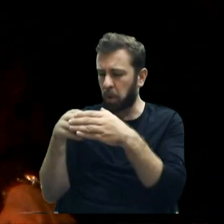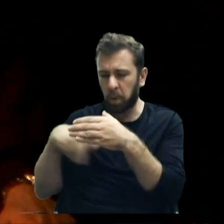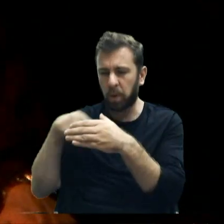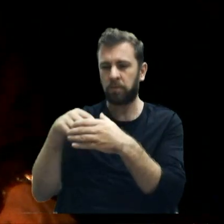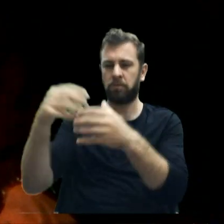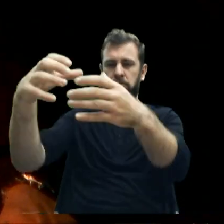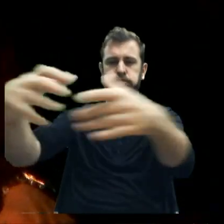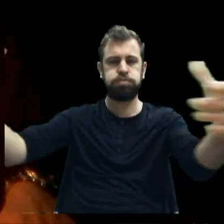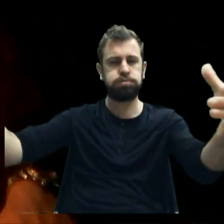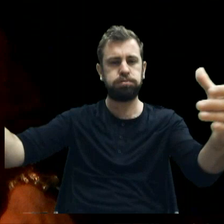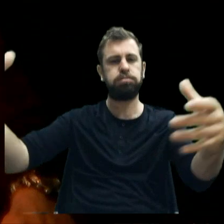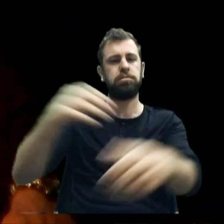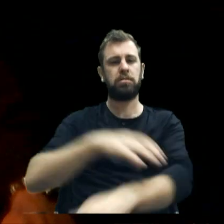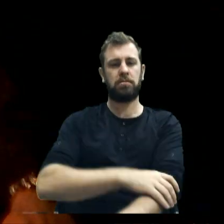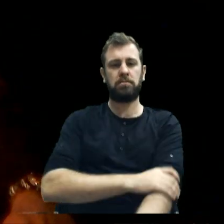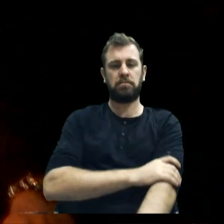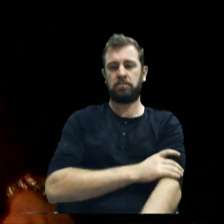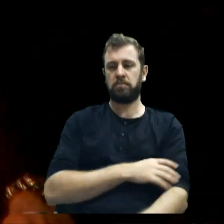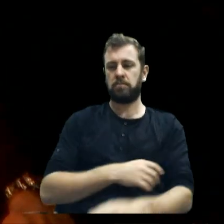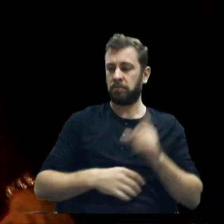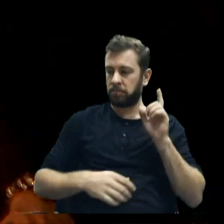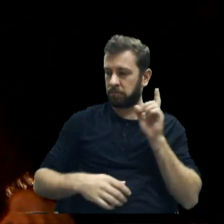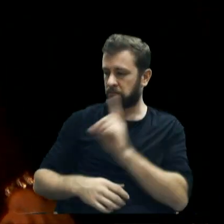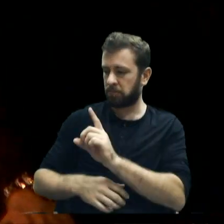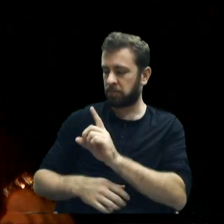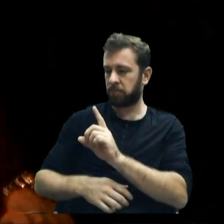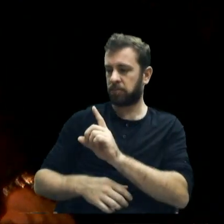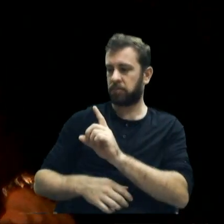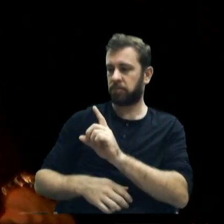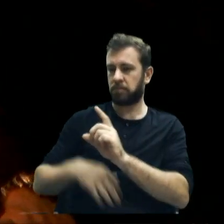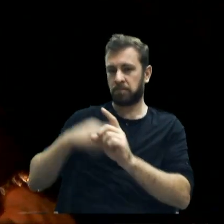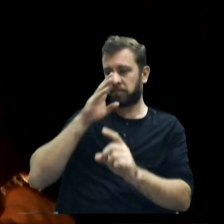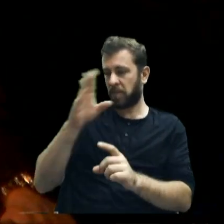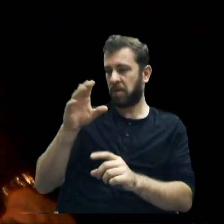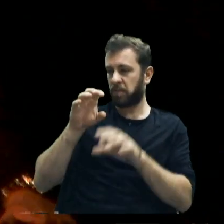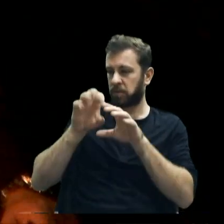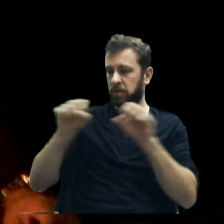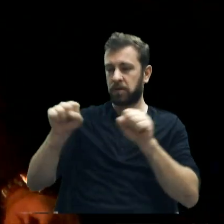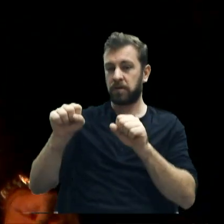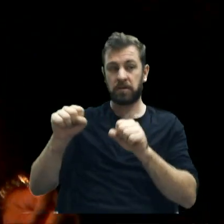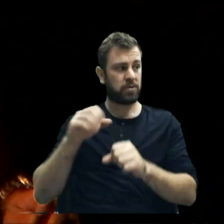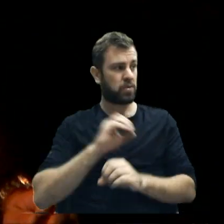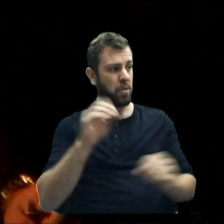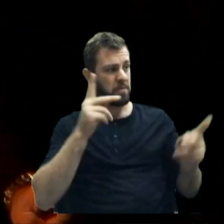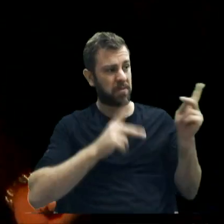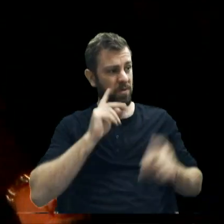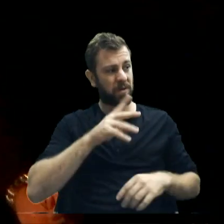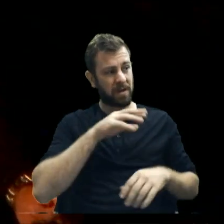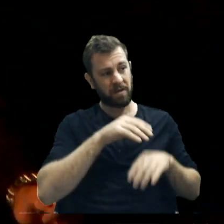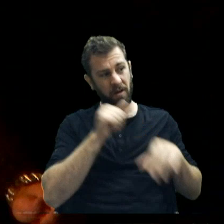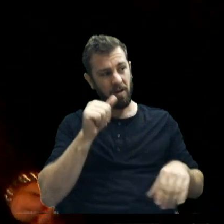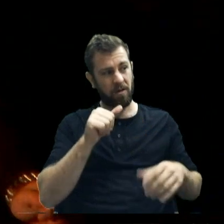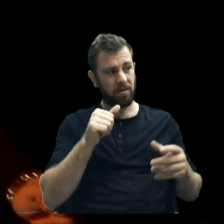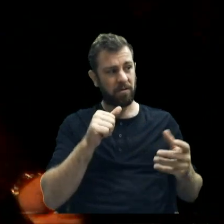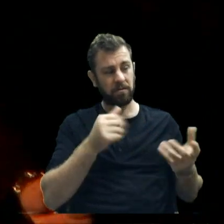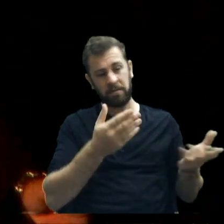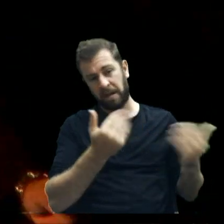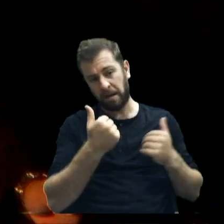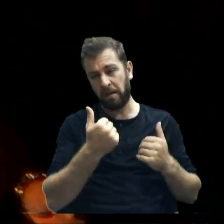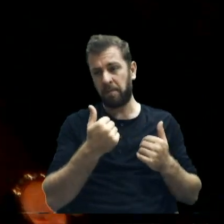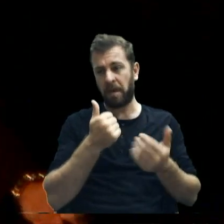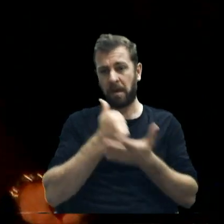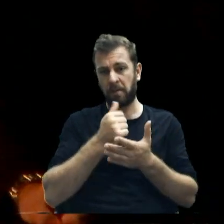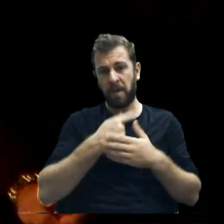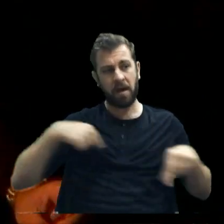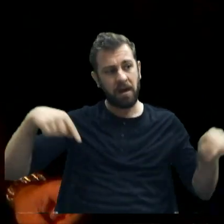And she approaches Imam Hussein and says, Bhaiya, is there nobody that we can call to come and assist us in